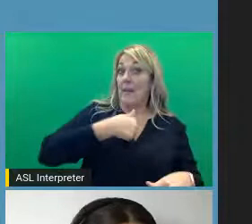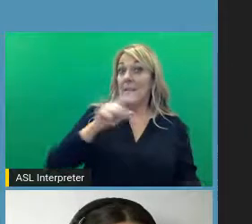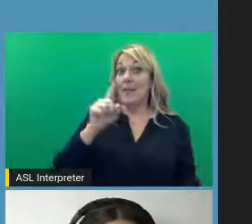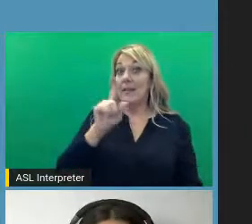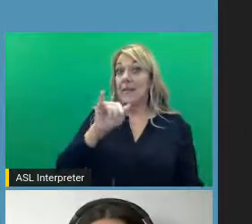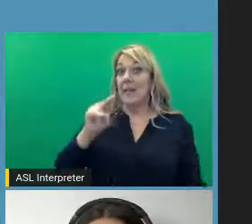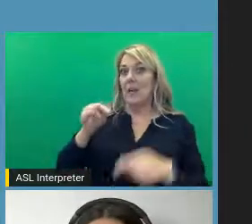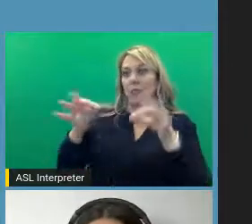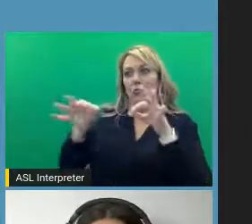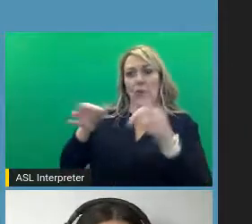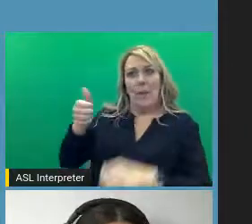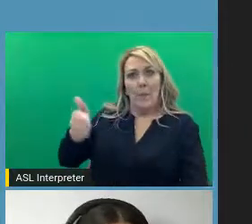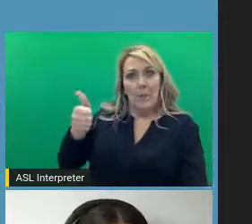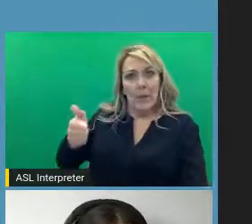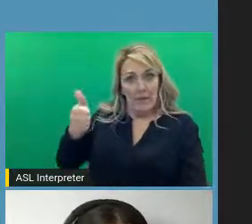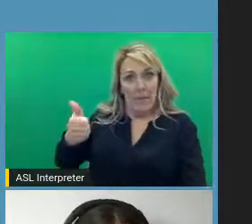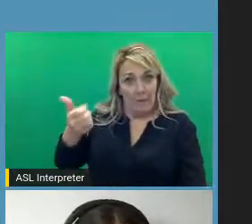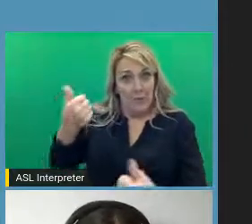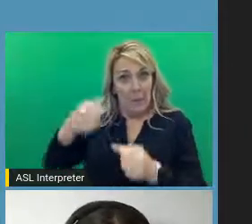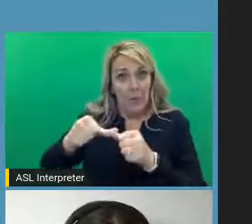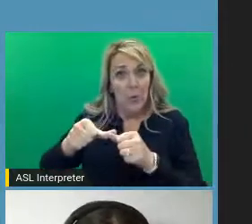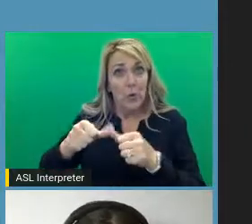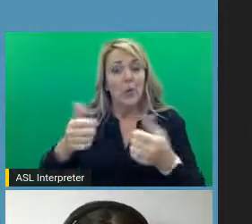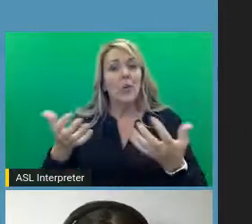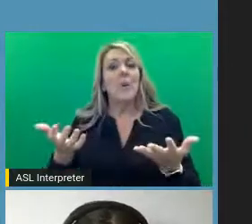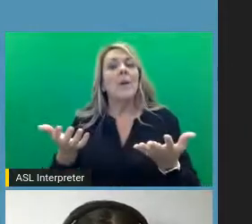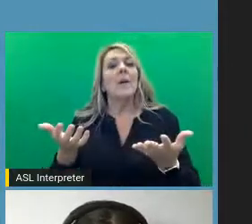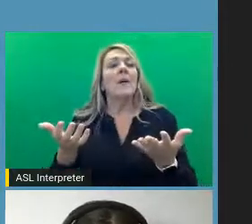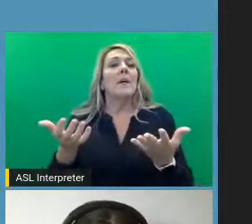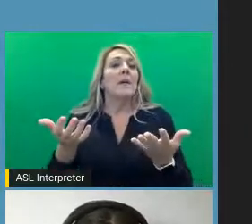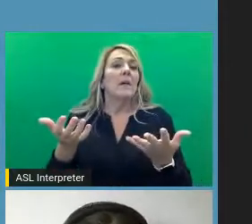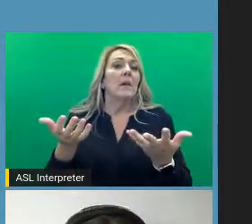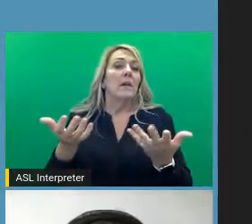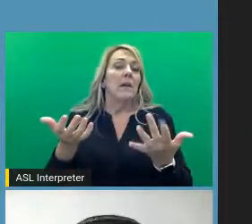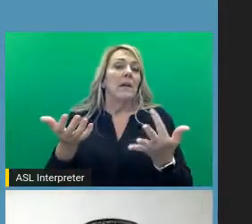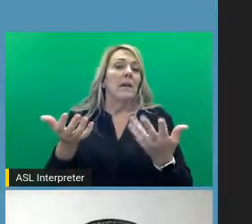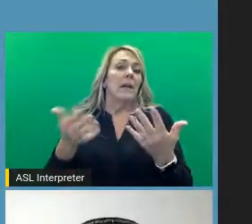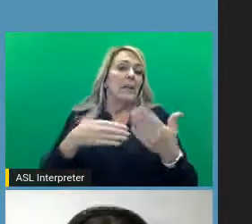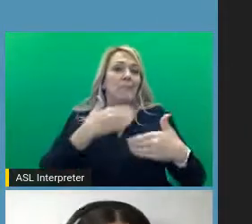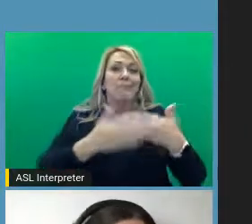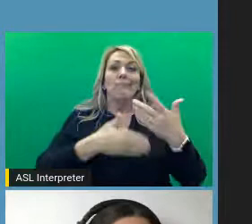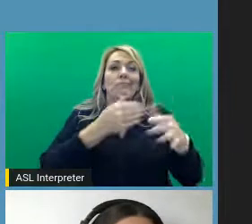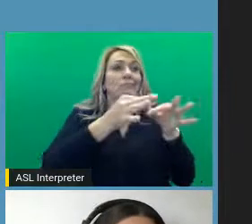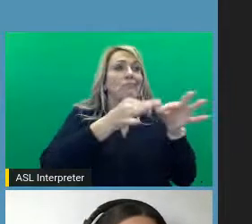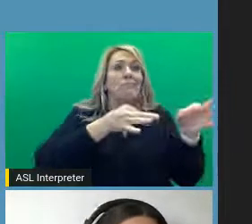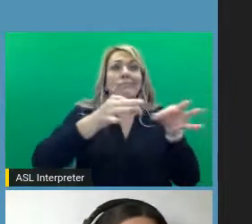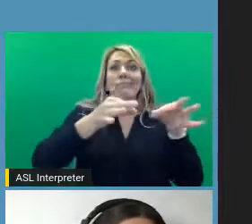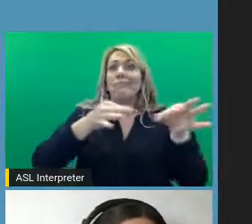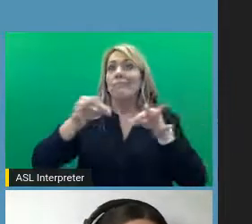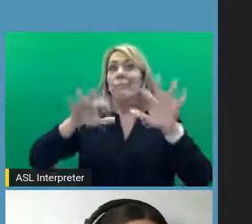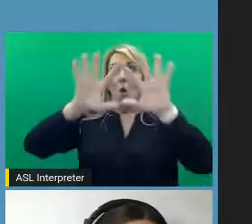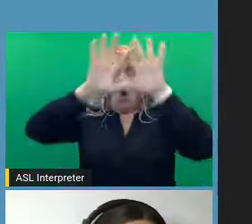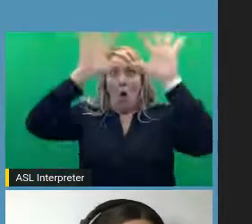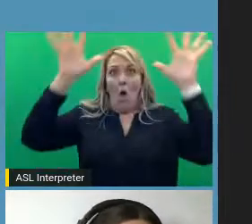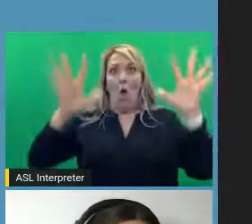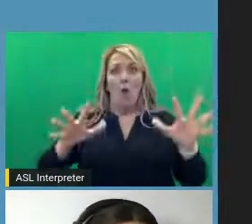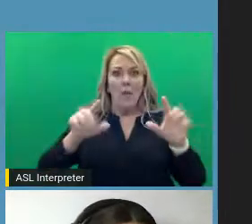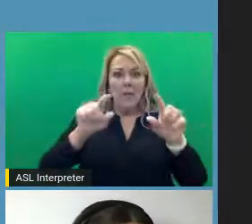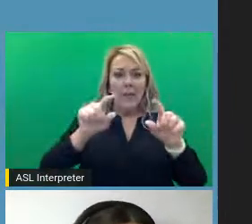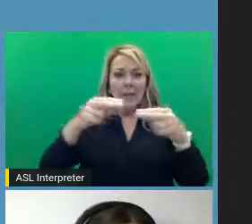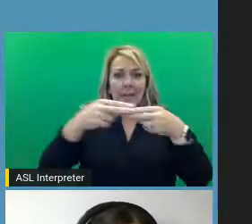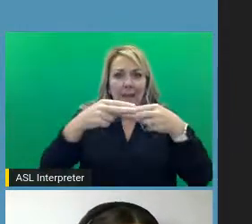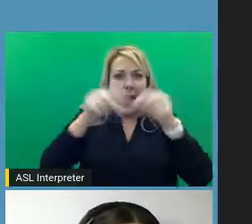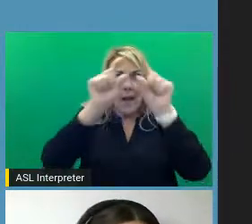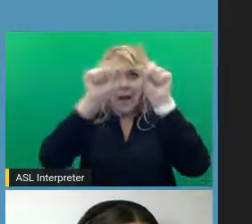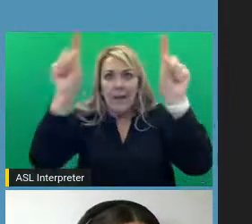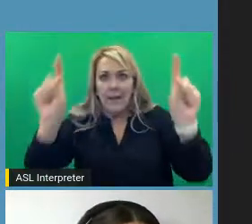described herself. We are going through and describing all the content of the slides. And